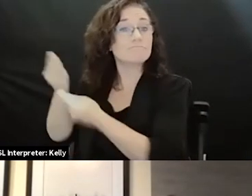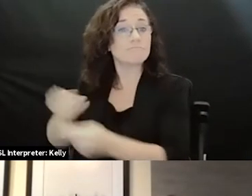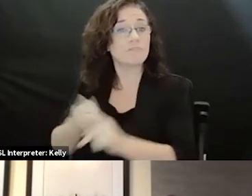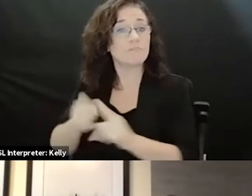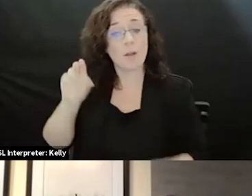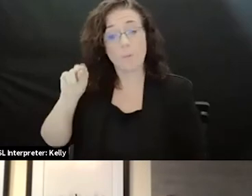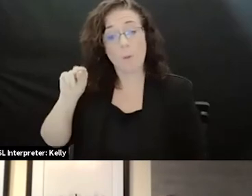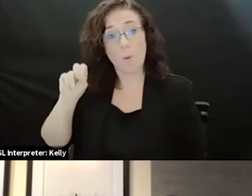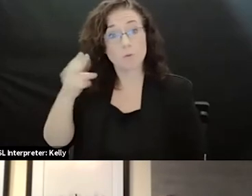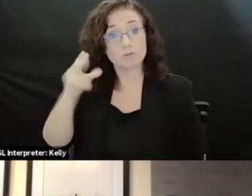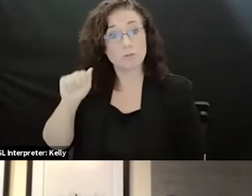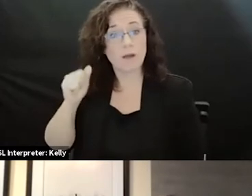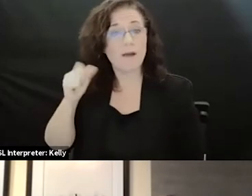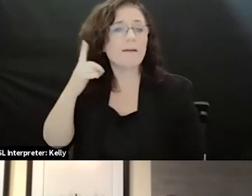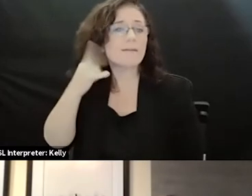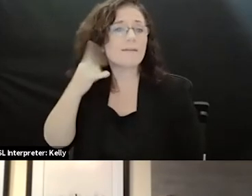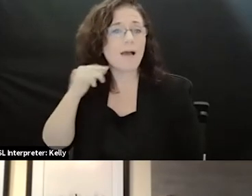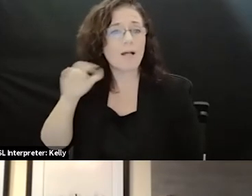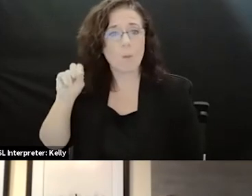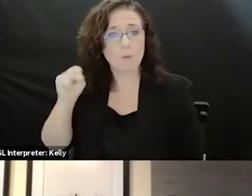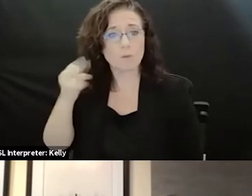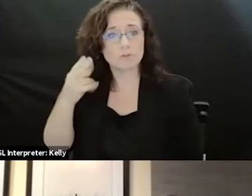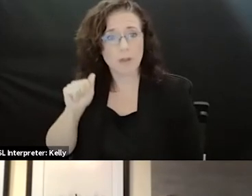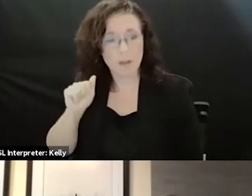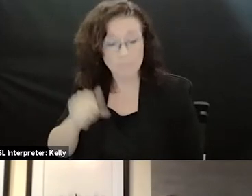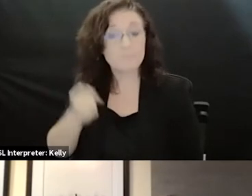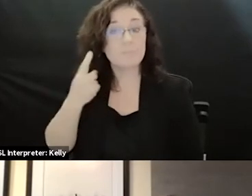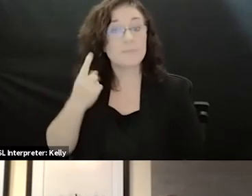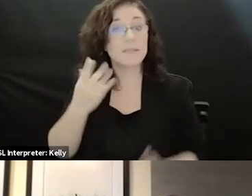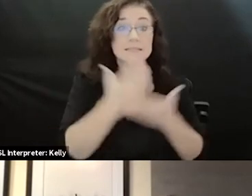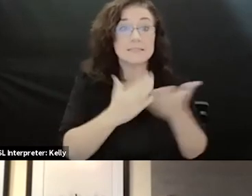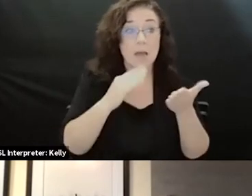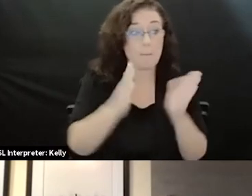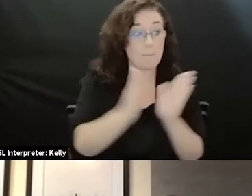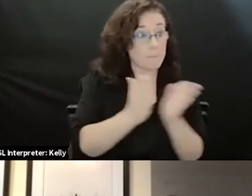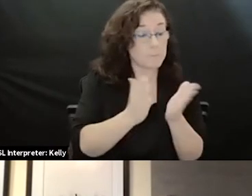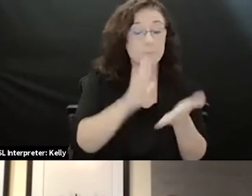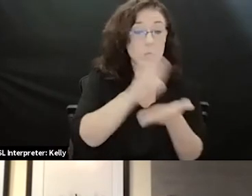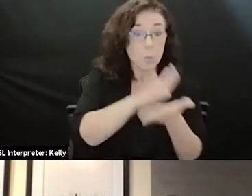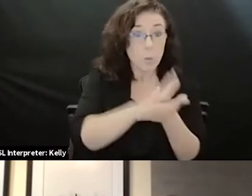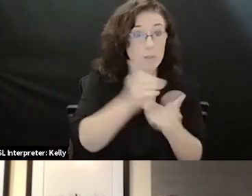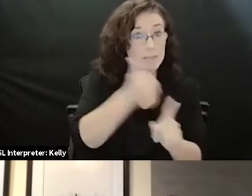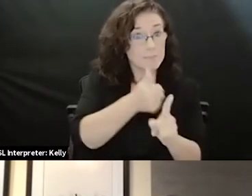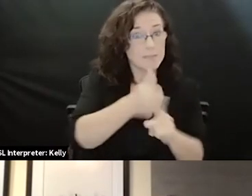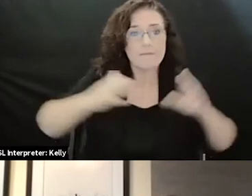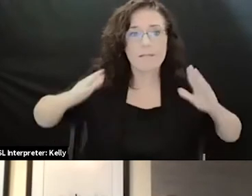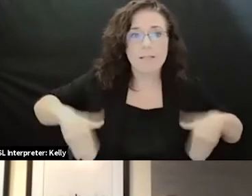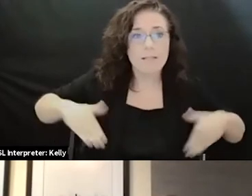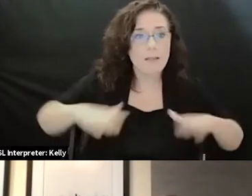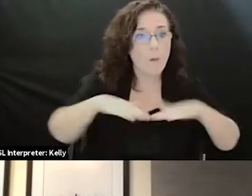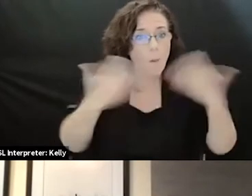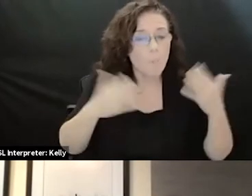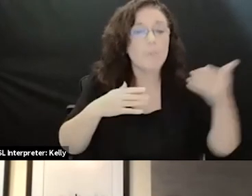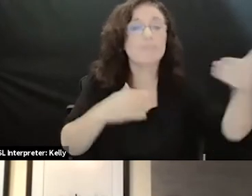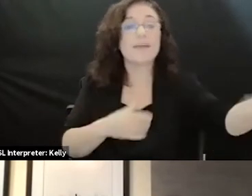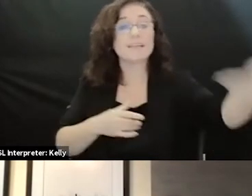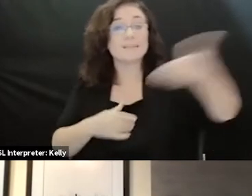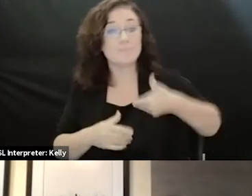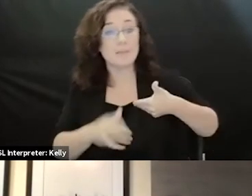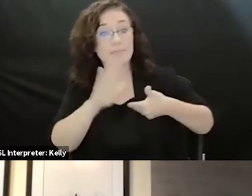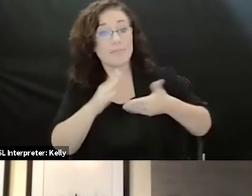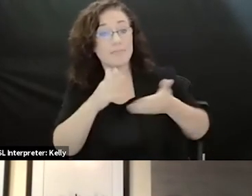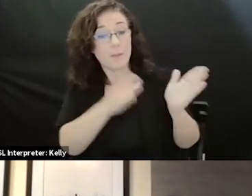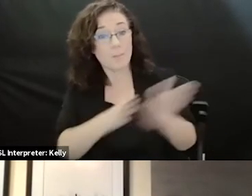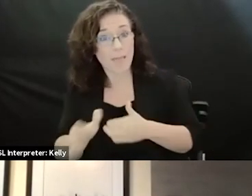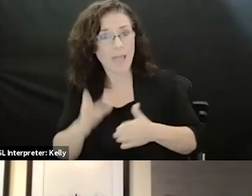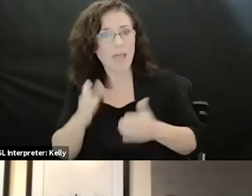not yet returned for in-person learning they submit their safety plan to the public health department we help review it with them and it's approved schools